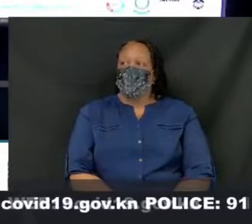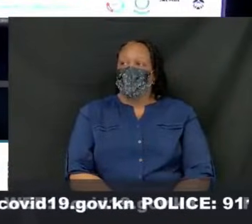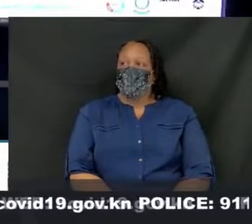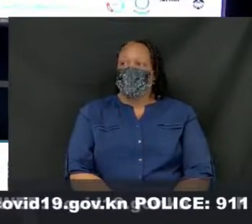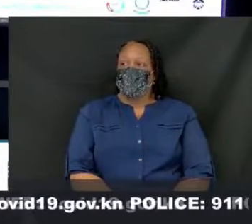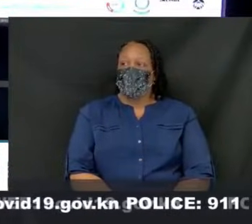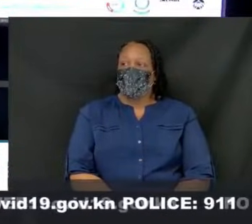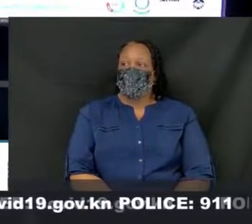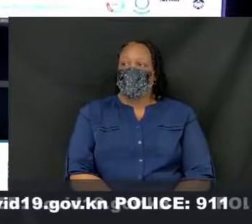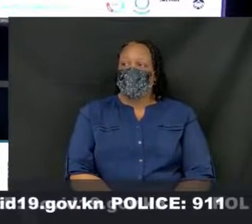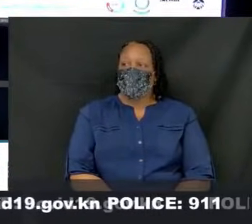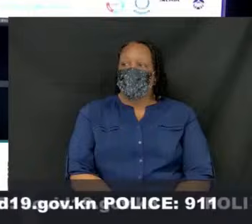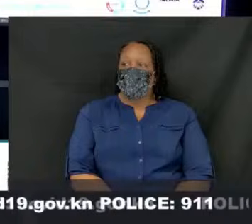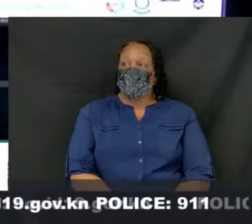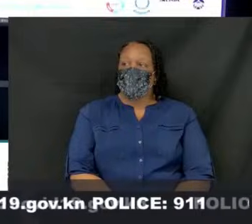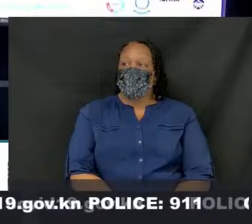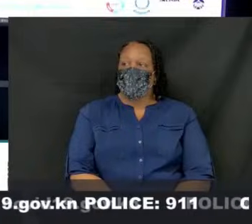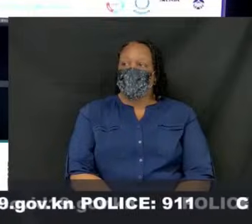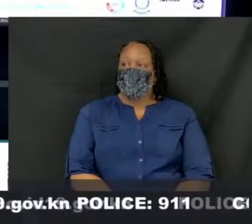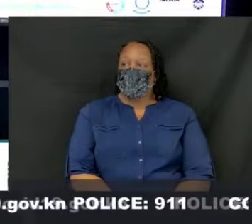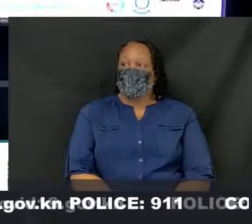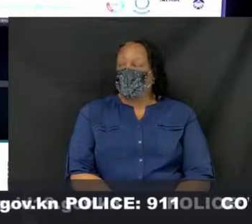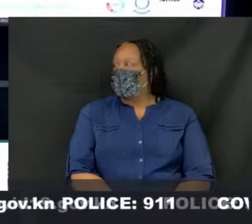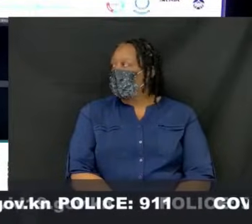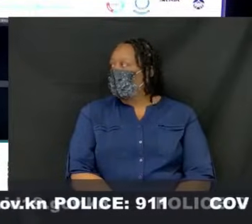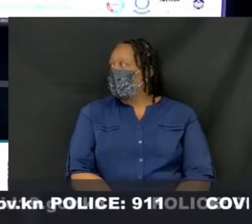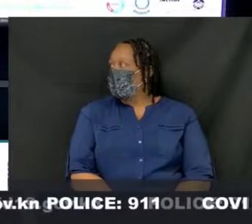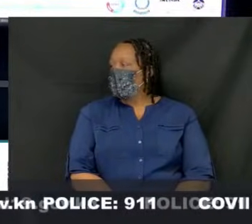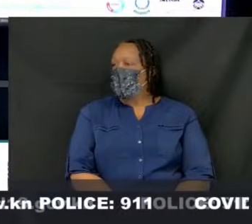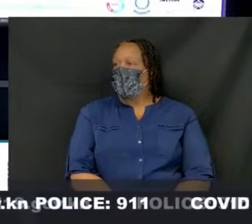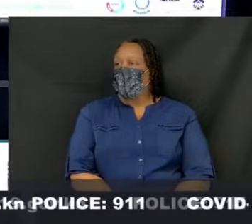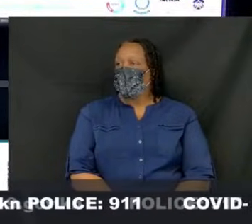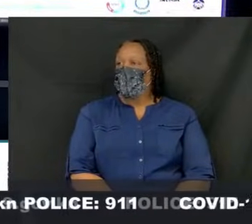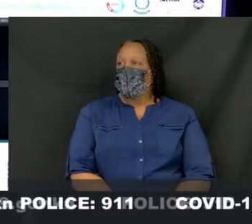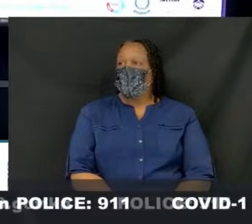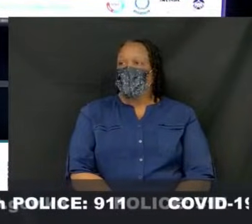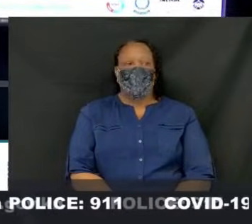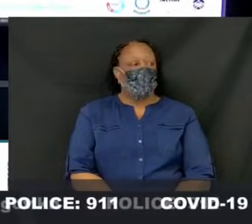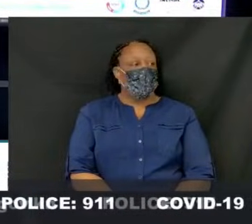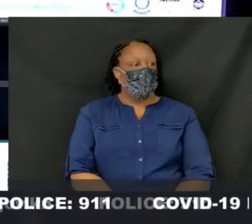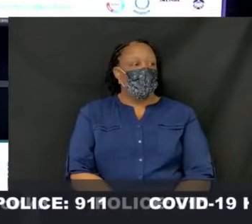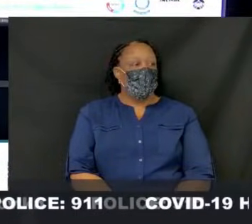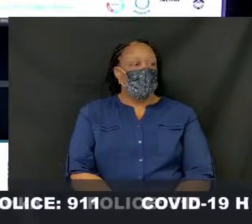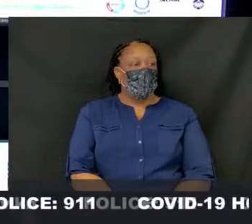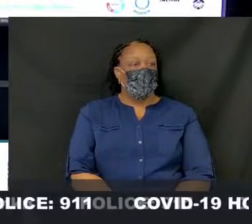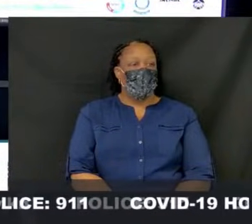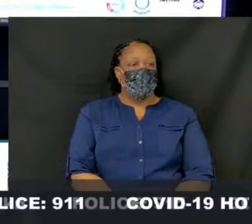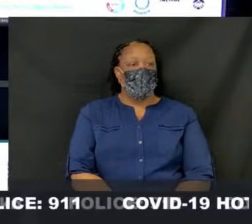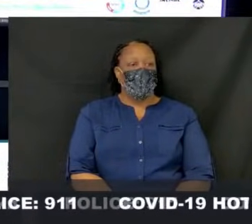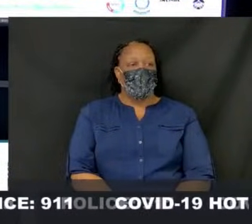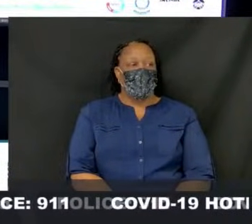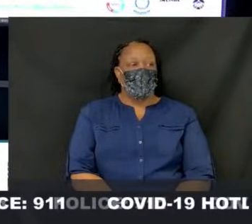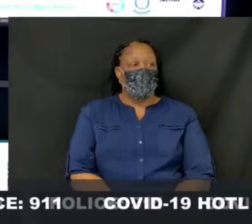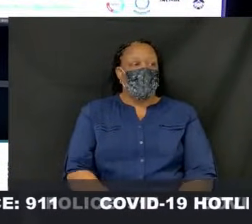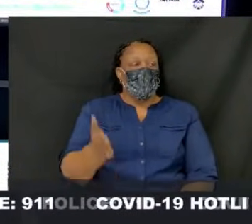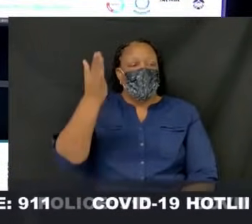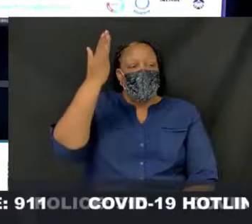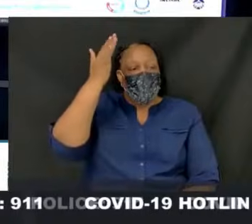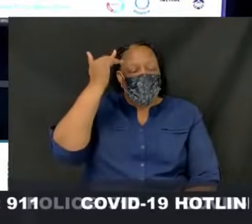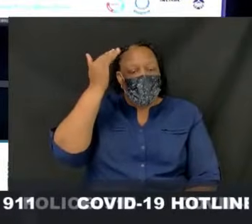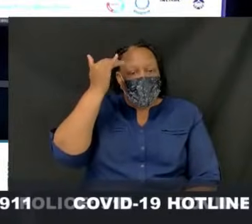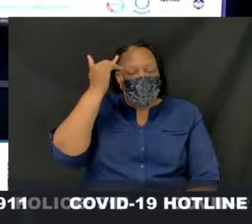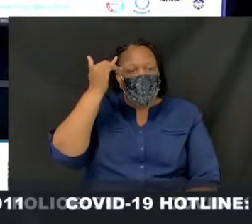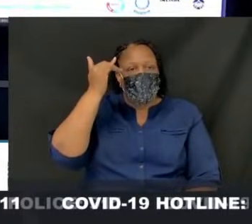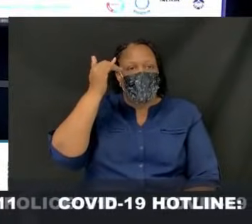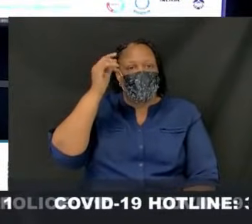deliberately ask that you repeat the question. The question is, why is it that the government will not